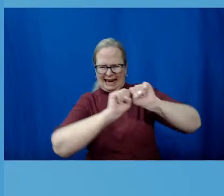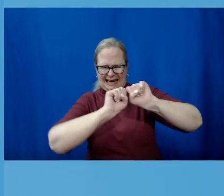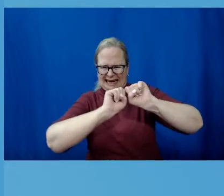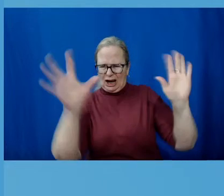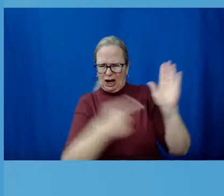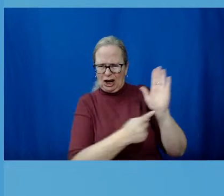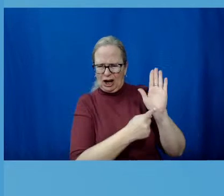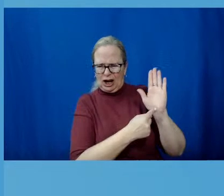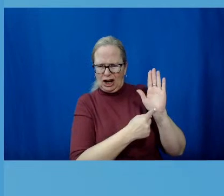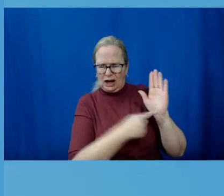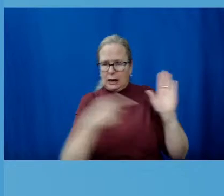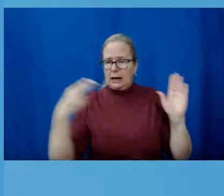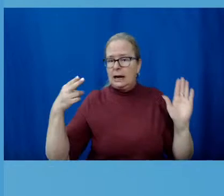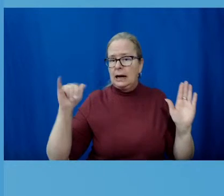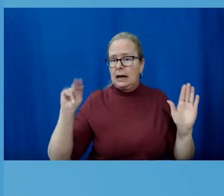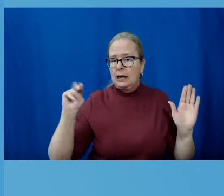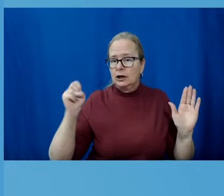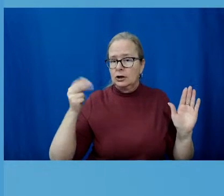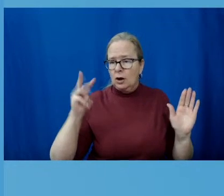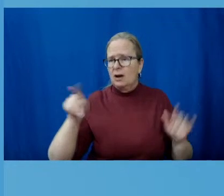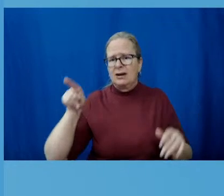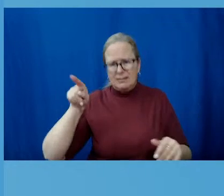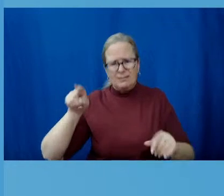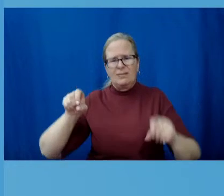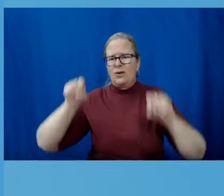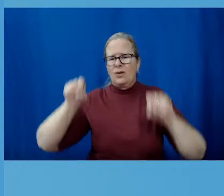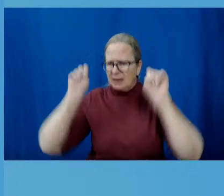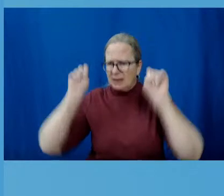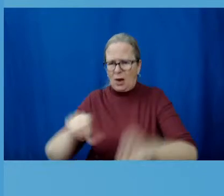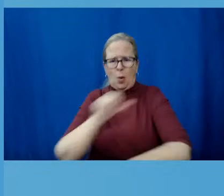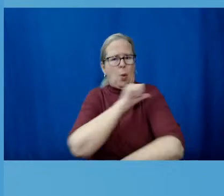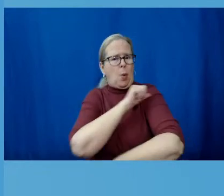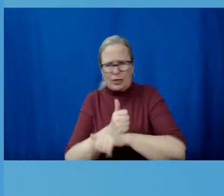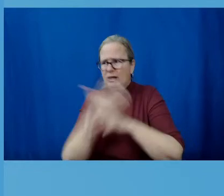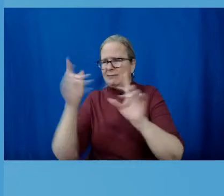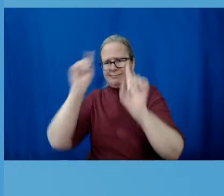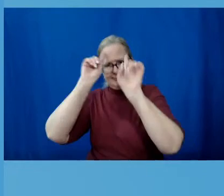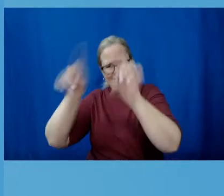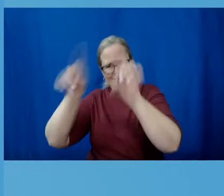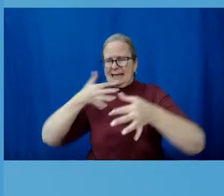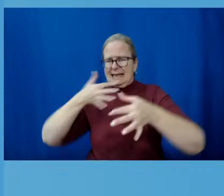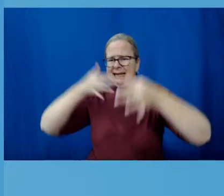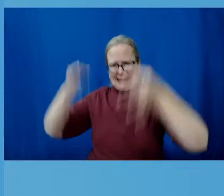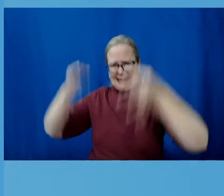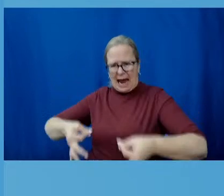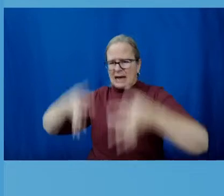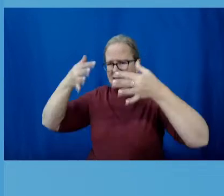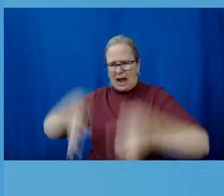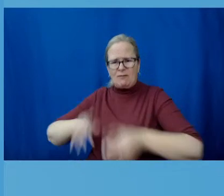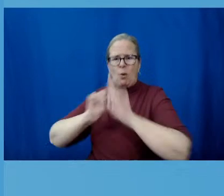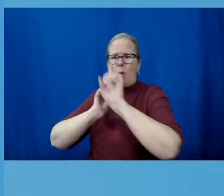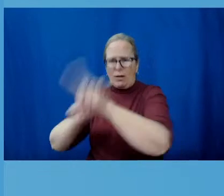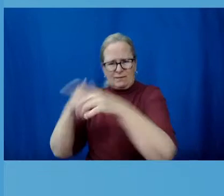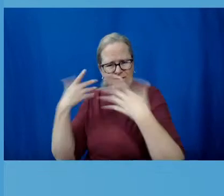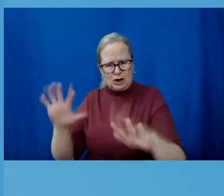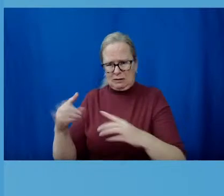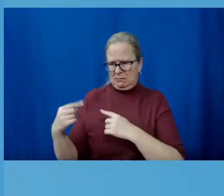done that over and over again. There's about 50 that she has issued under that authority, and she's cited that